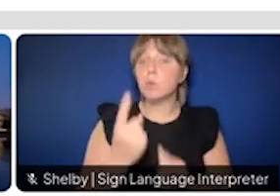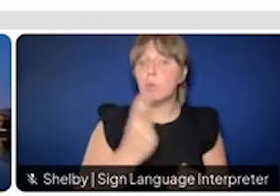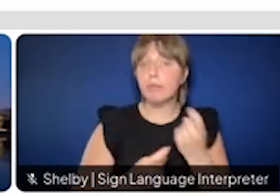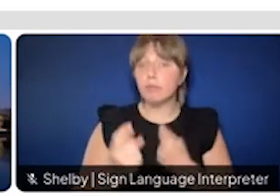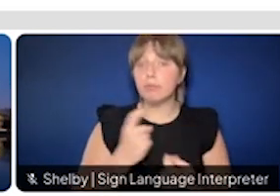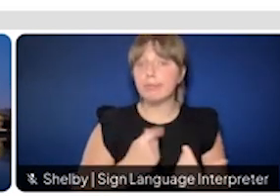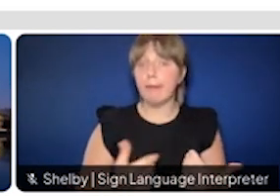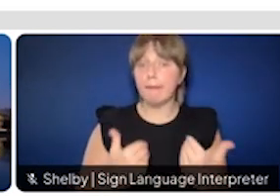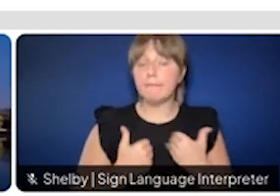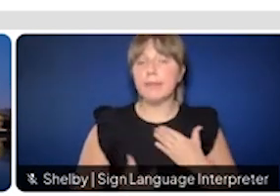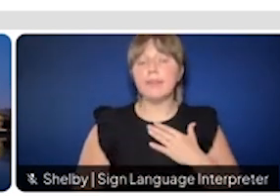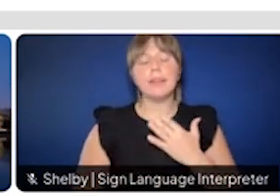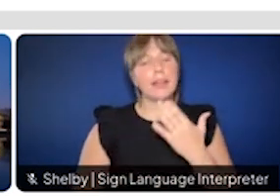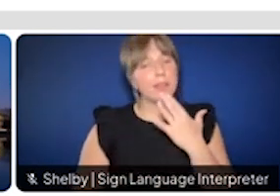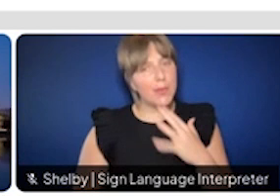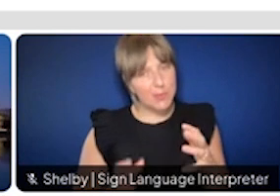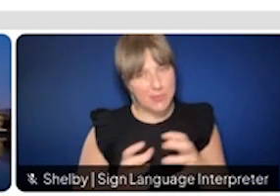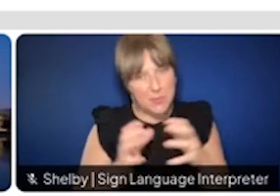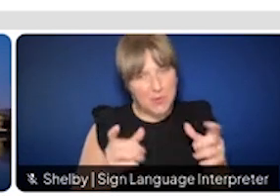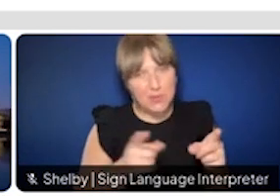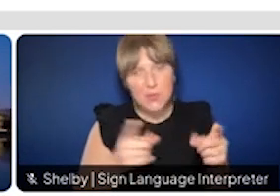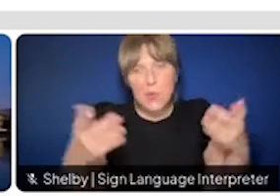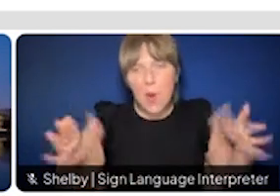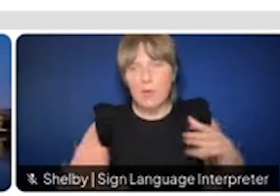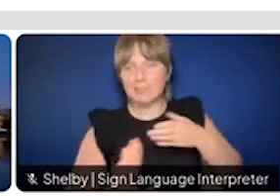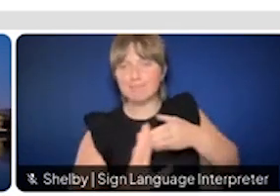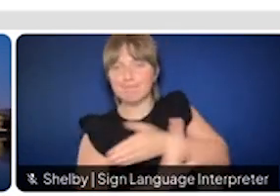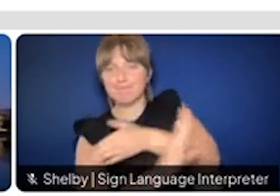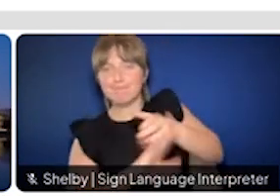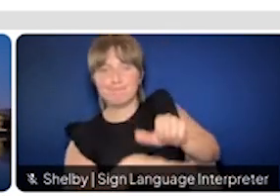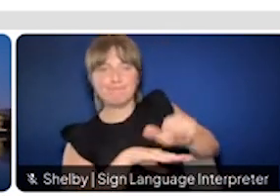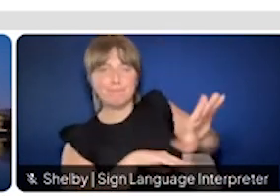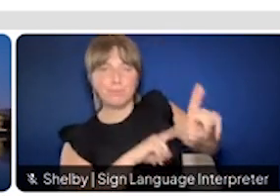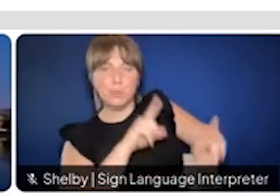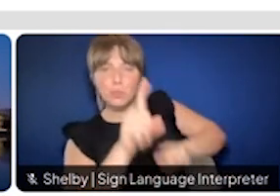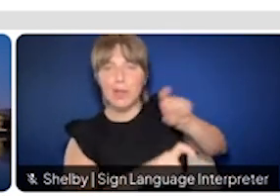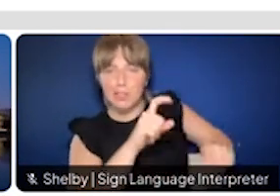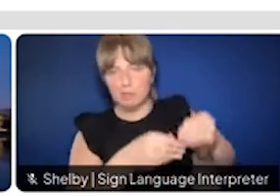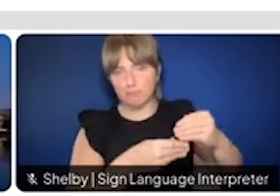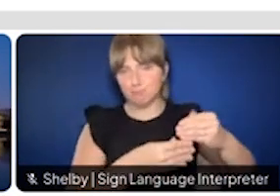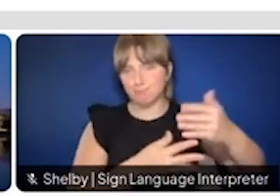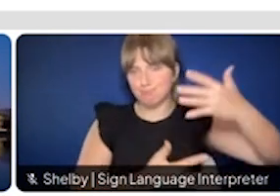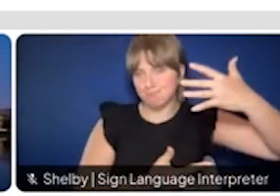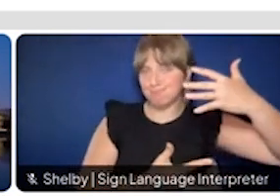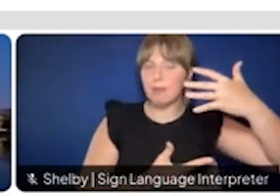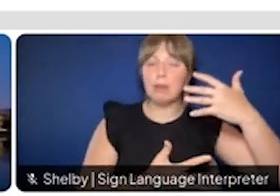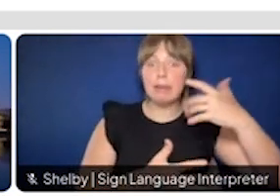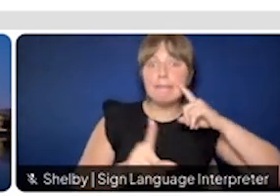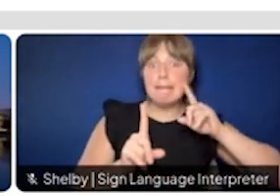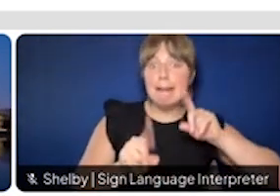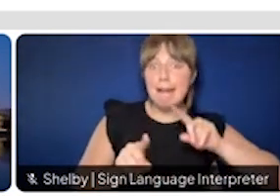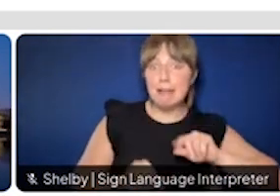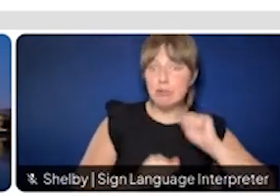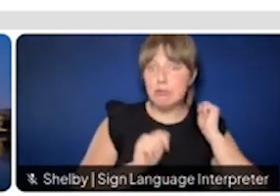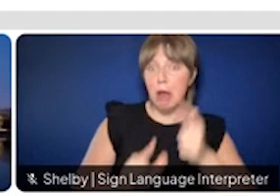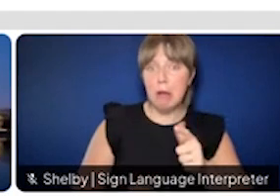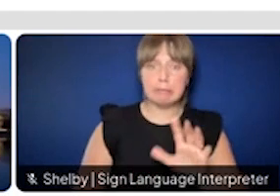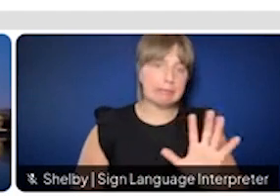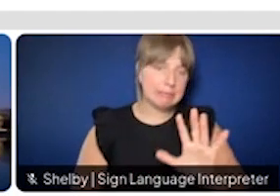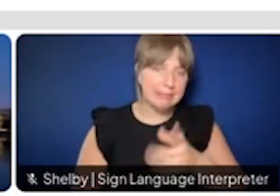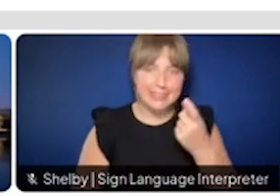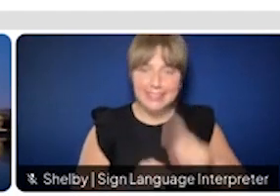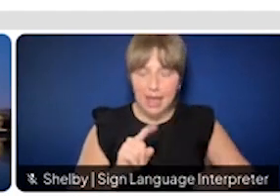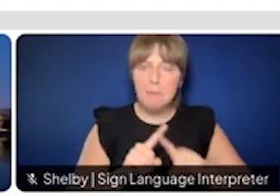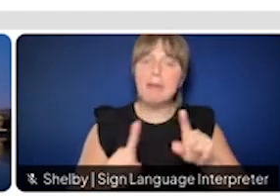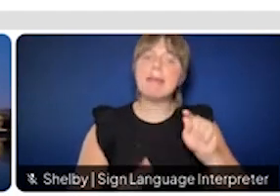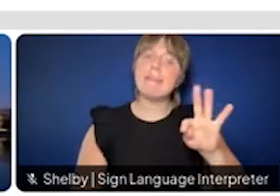event, thank you so much for those of you who pre-submitted questions. We had dozens that we were maybe not going to have all the time to get to. But if there's something that's really interesting